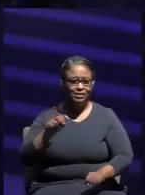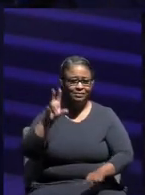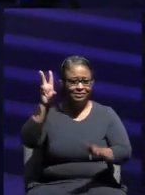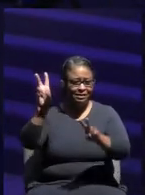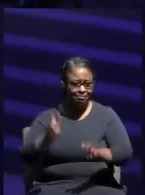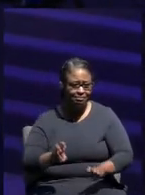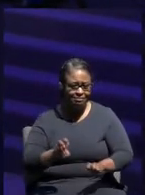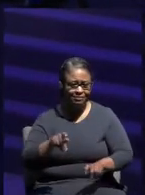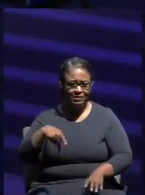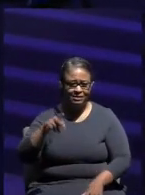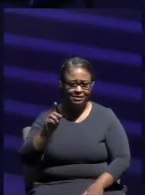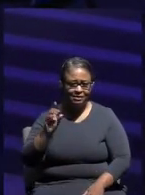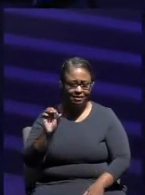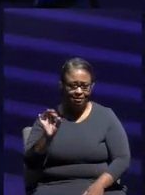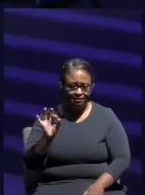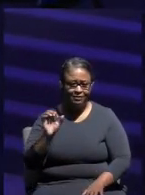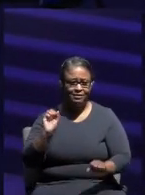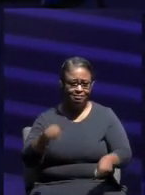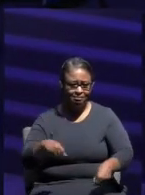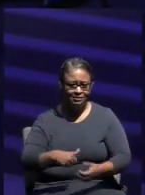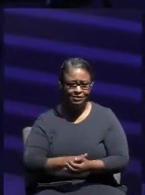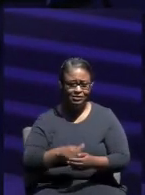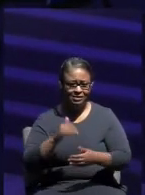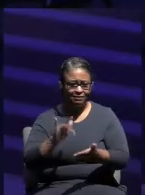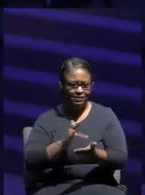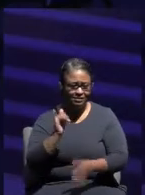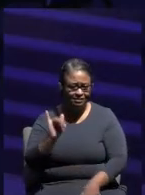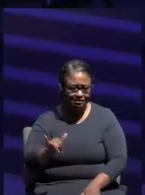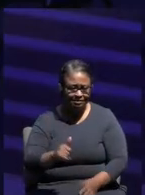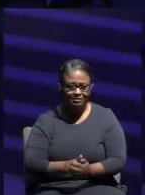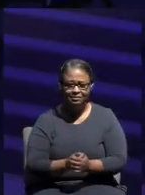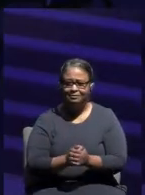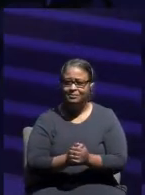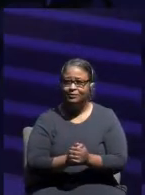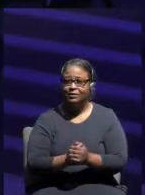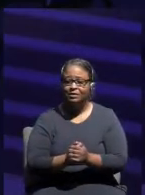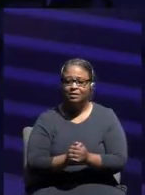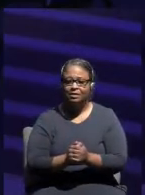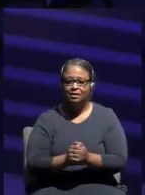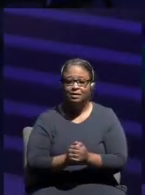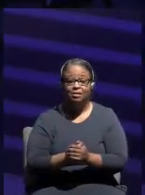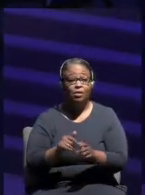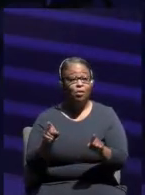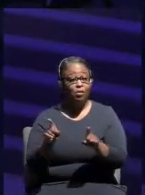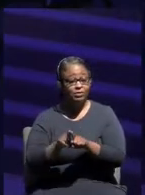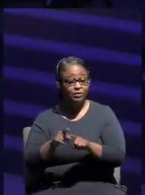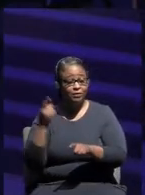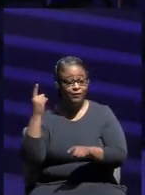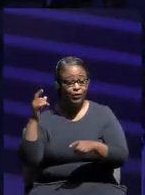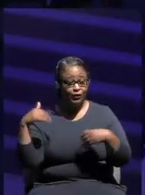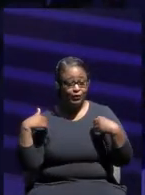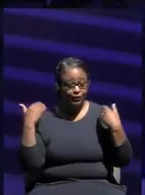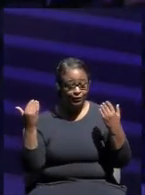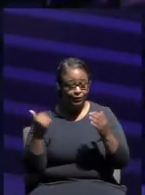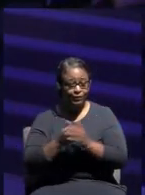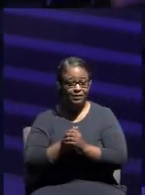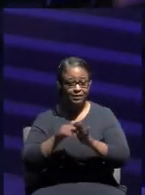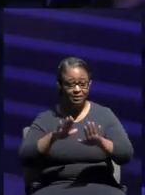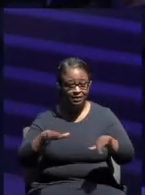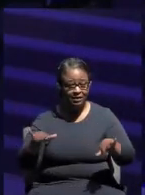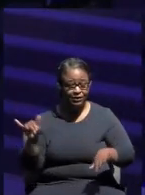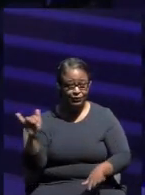downloadable PDF for you to take advantage of that, and the PDF for our youth and our